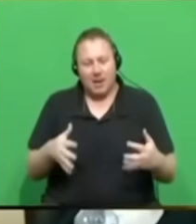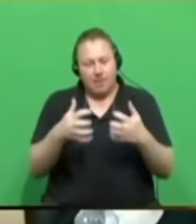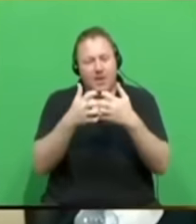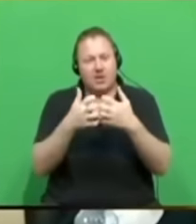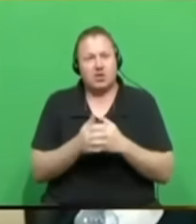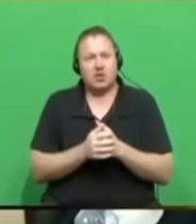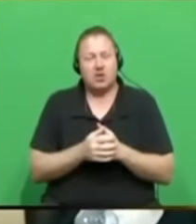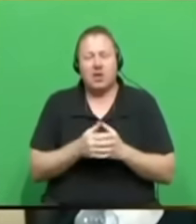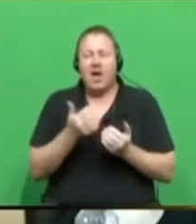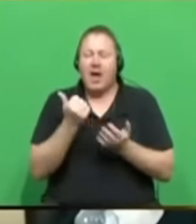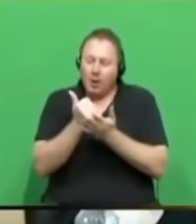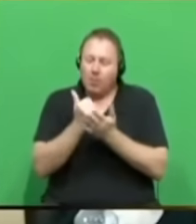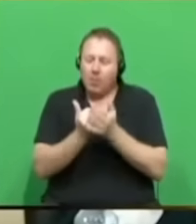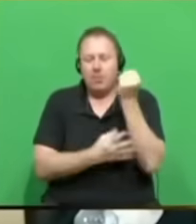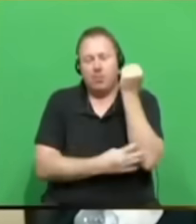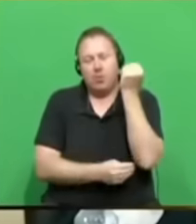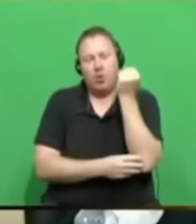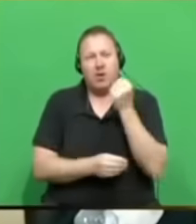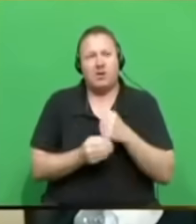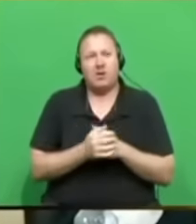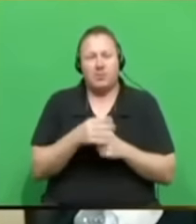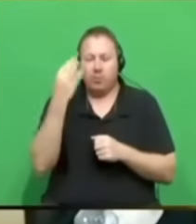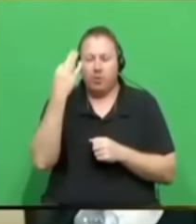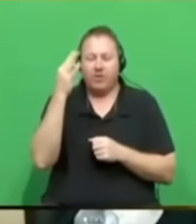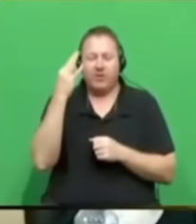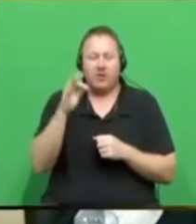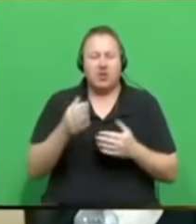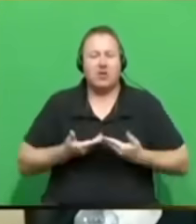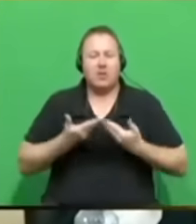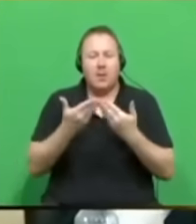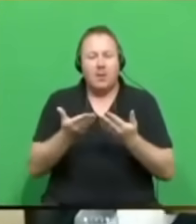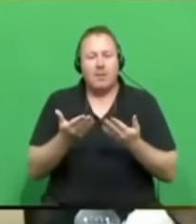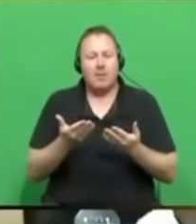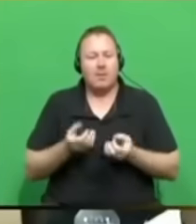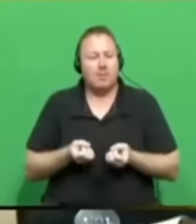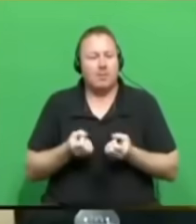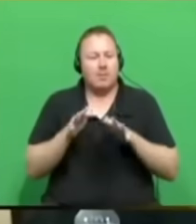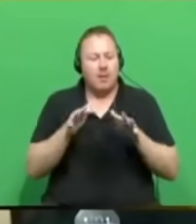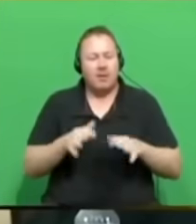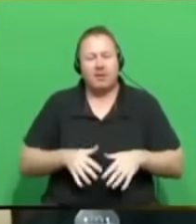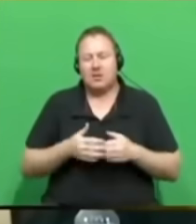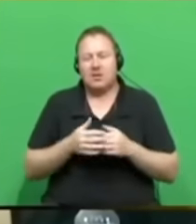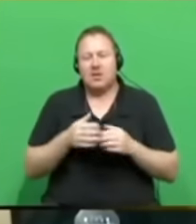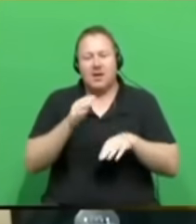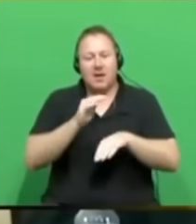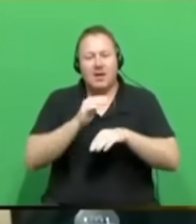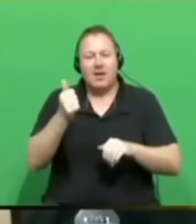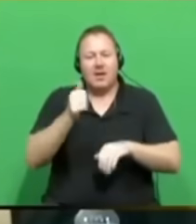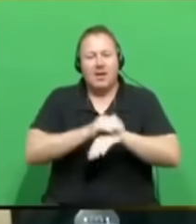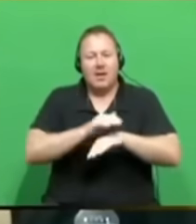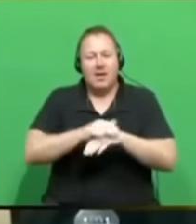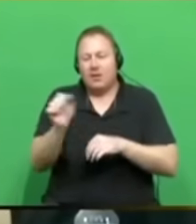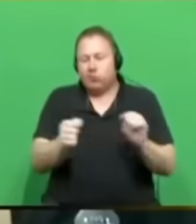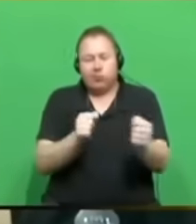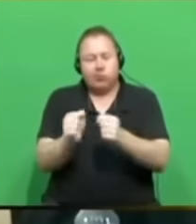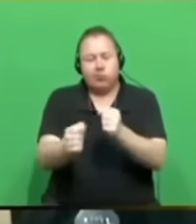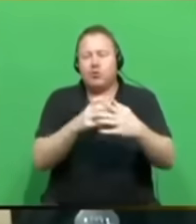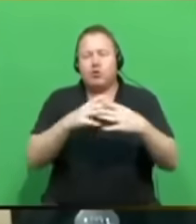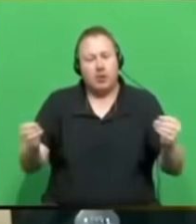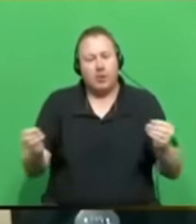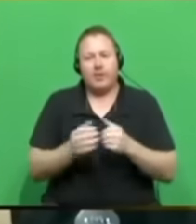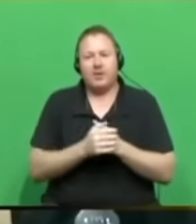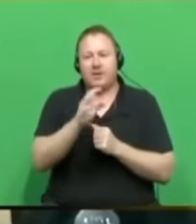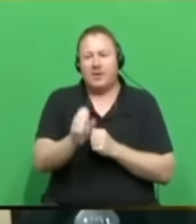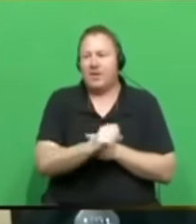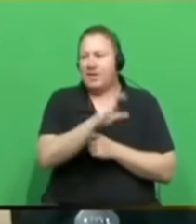their families. We will professionalize the public service by getting rid of cadre deployment. So South Africa,